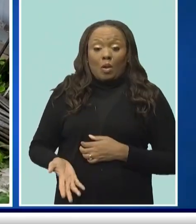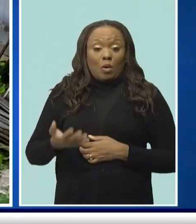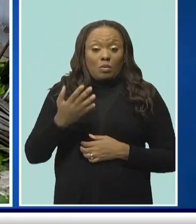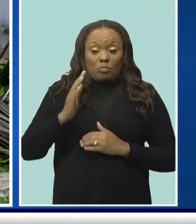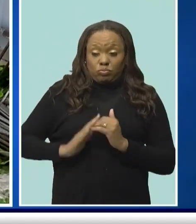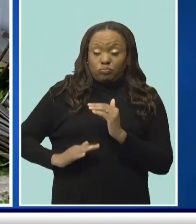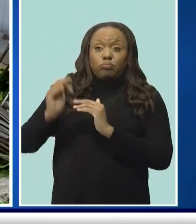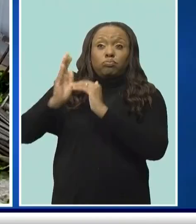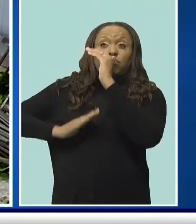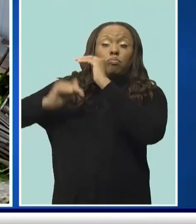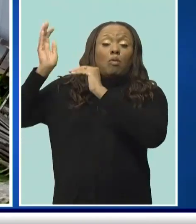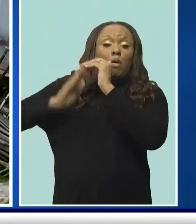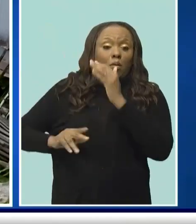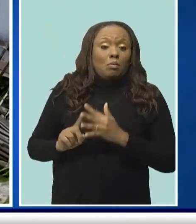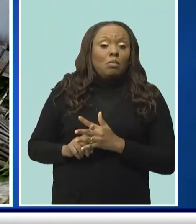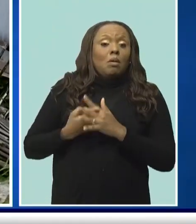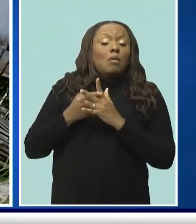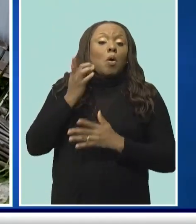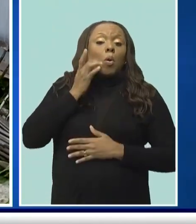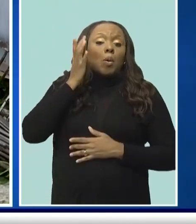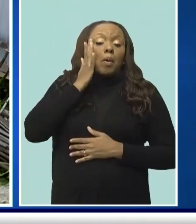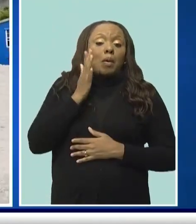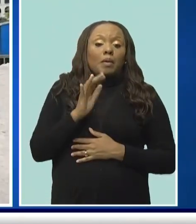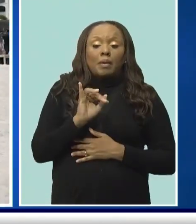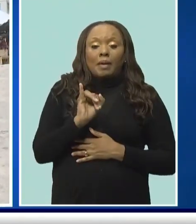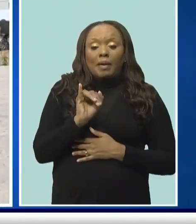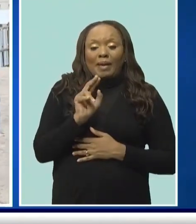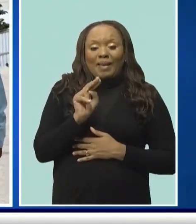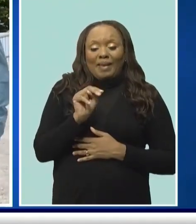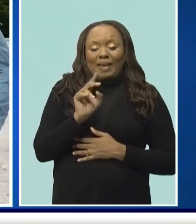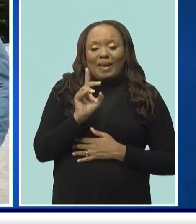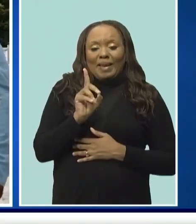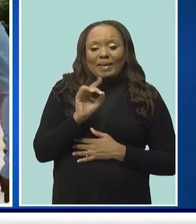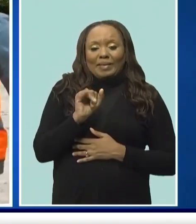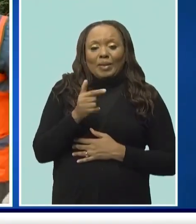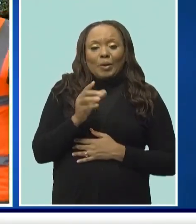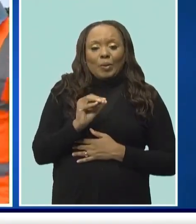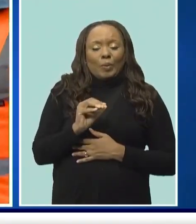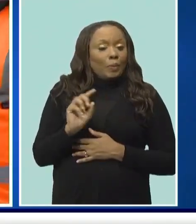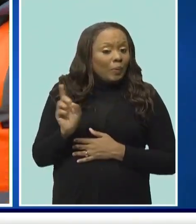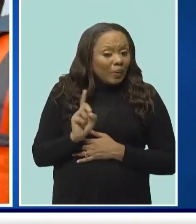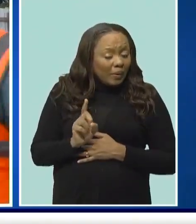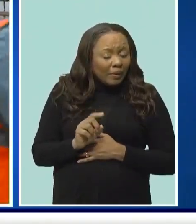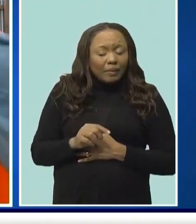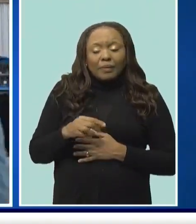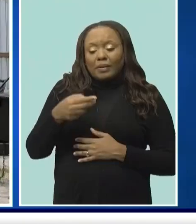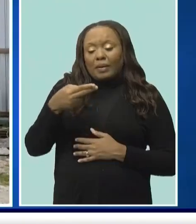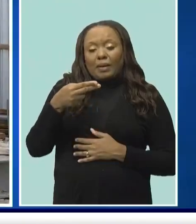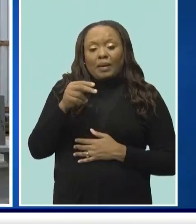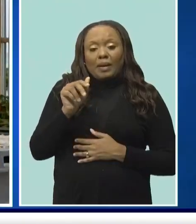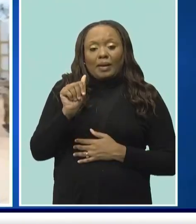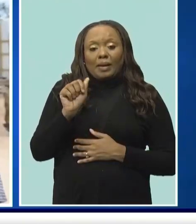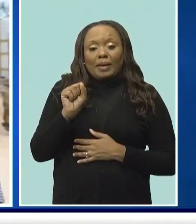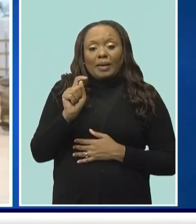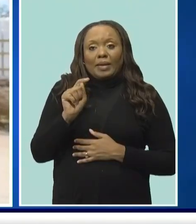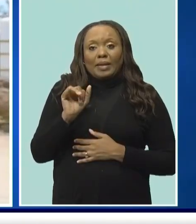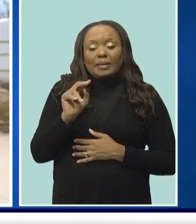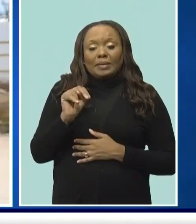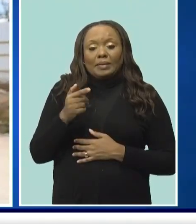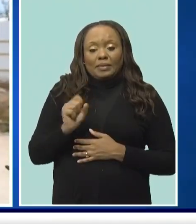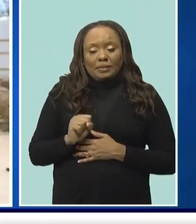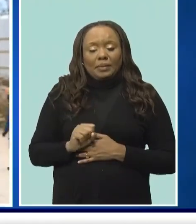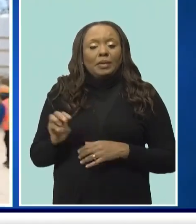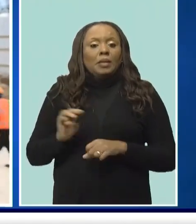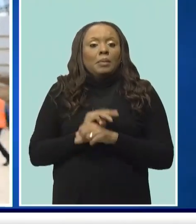is underway at Hotel Indigo in Hastings, Christchurch. Senior Minister with responsibility for coordinating